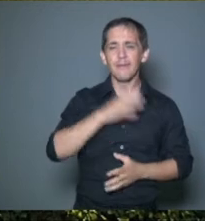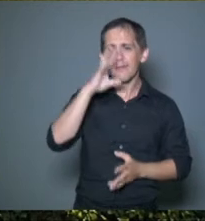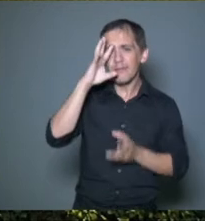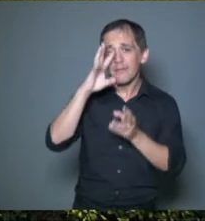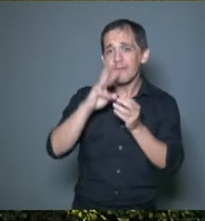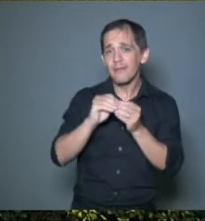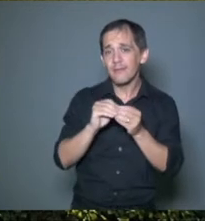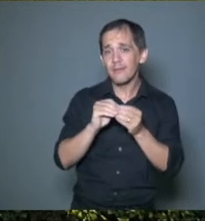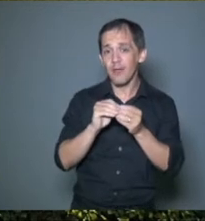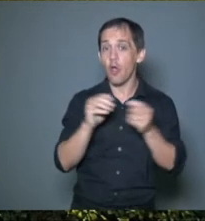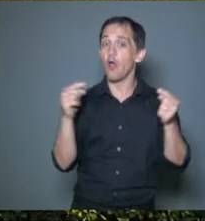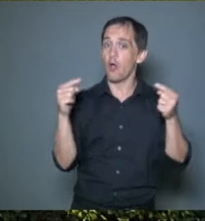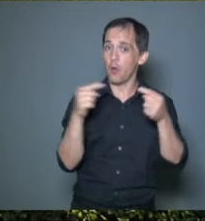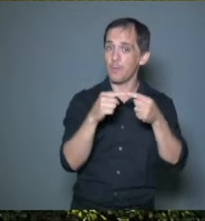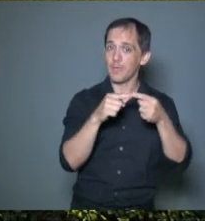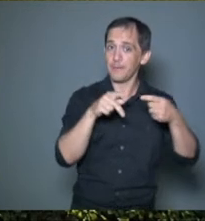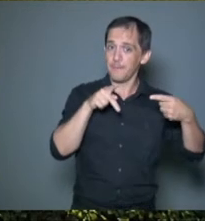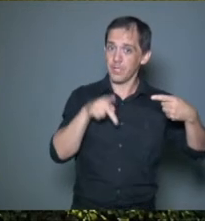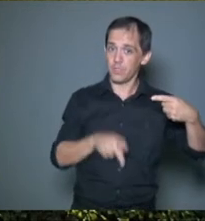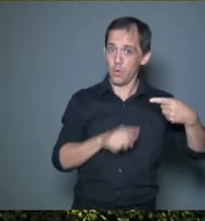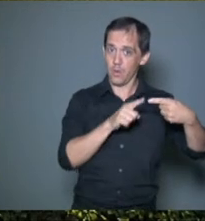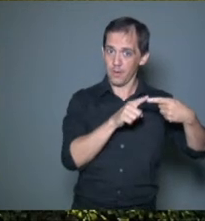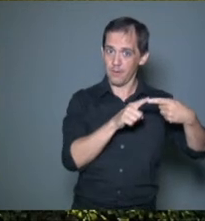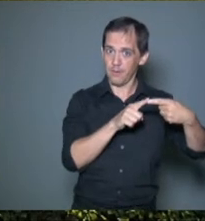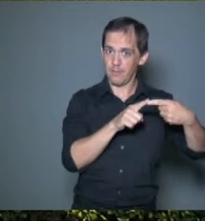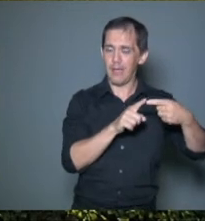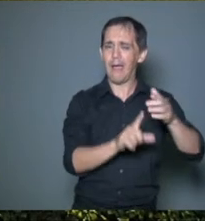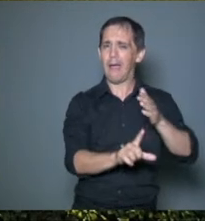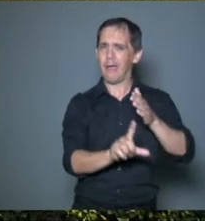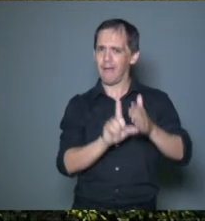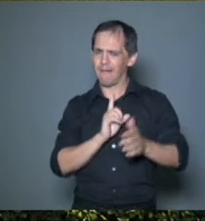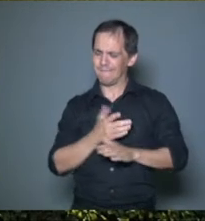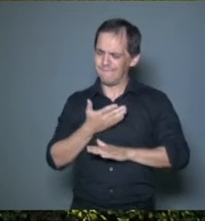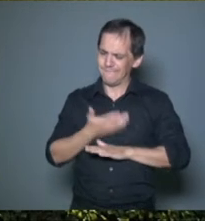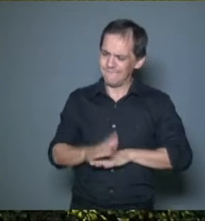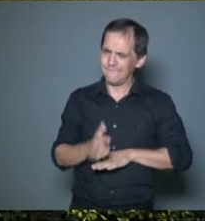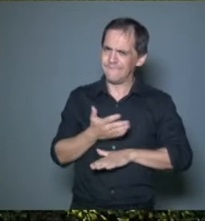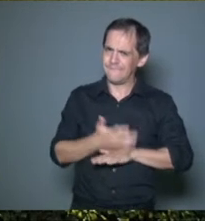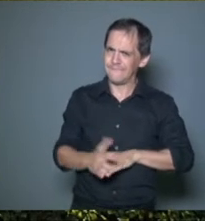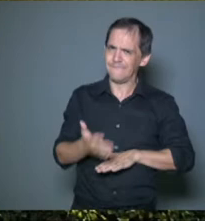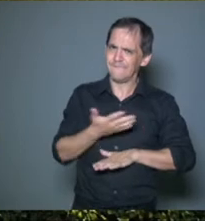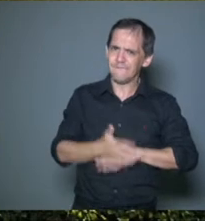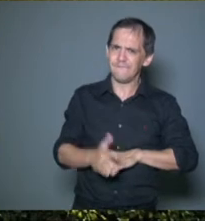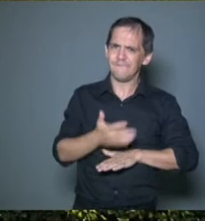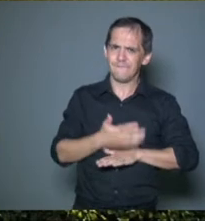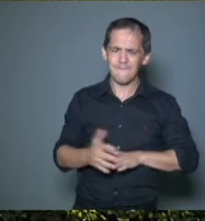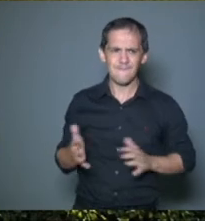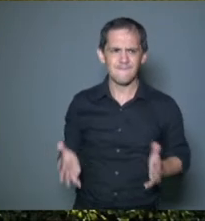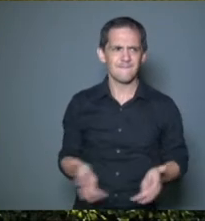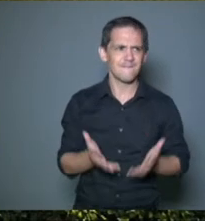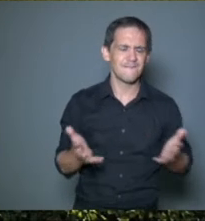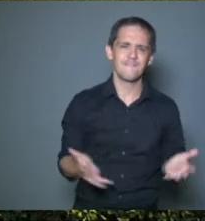All of those are people indicators that show hours of training a year.